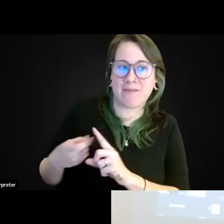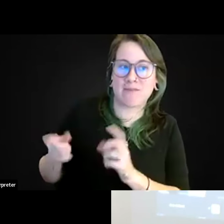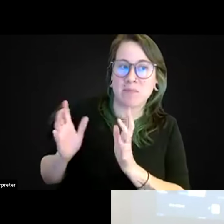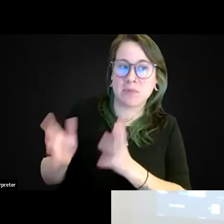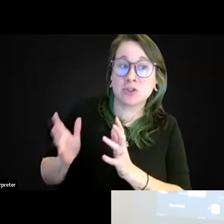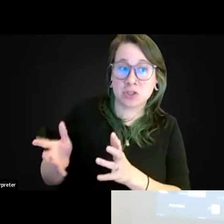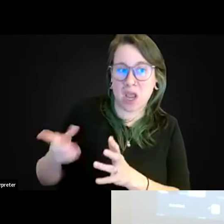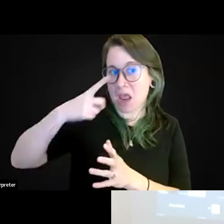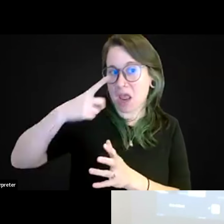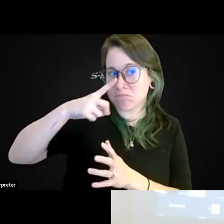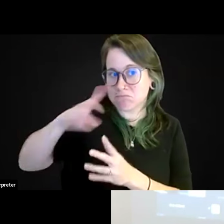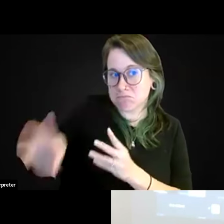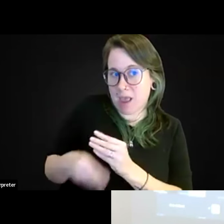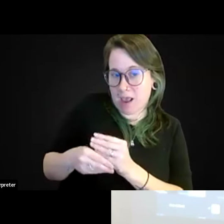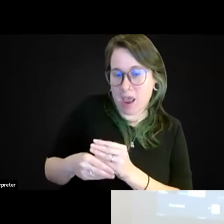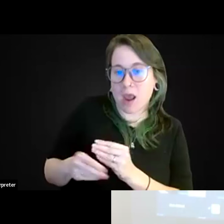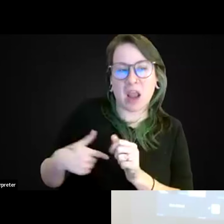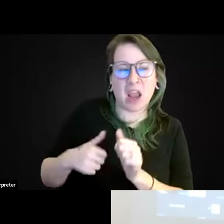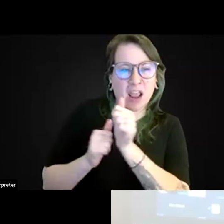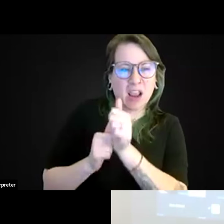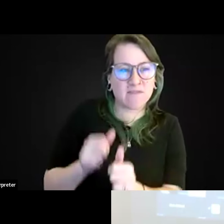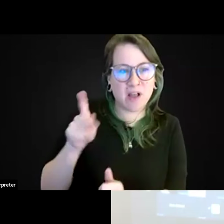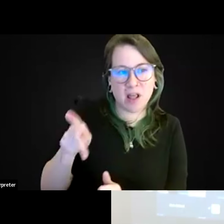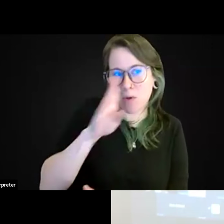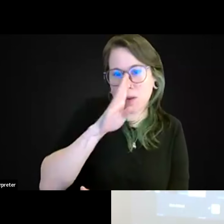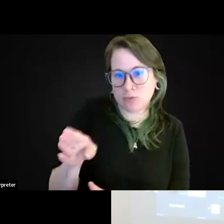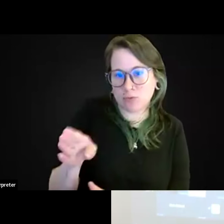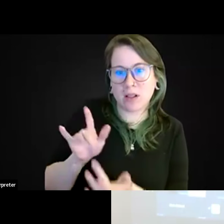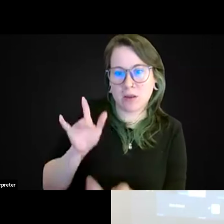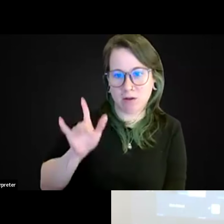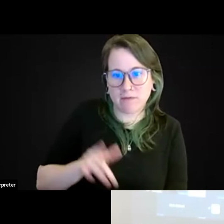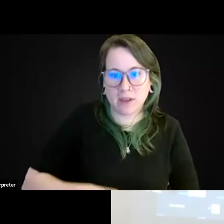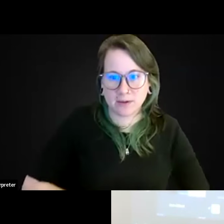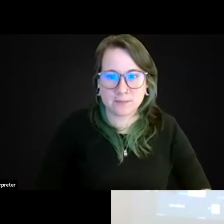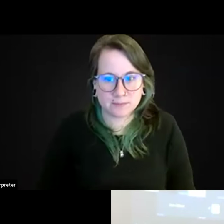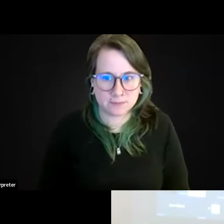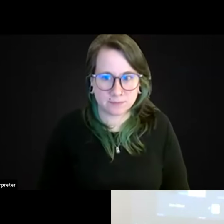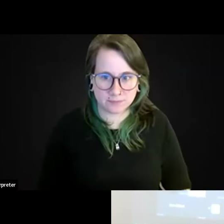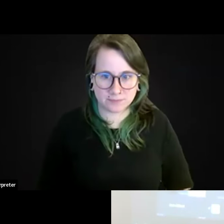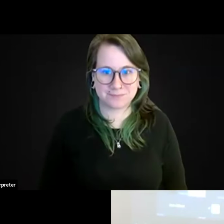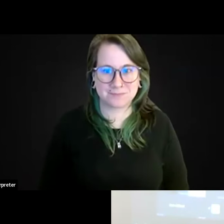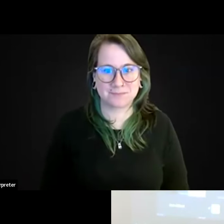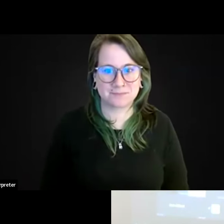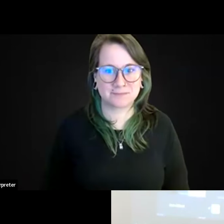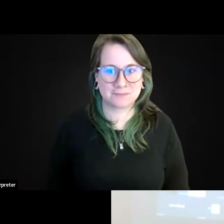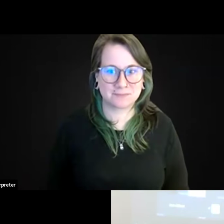it's dropped there. And I can follow up with them offline, and that'll be good.